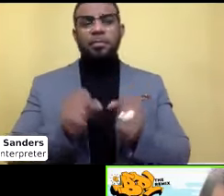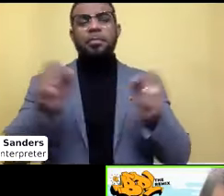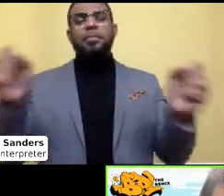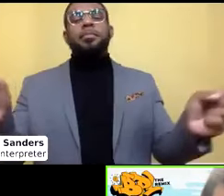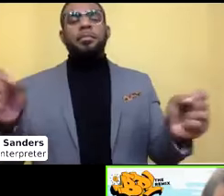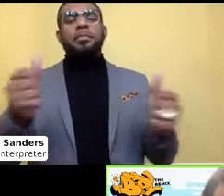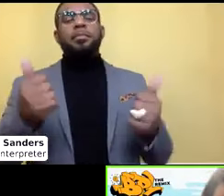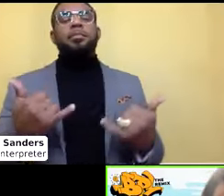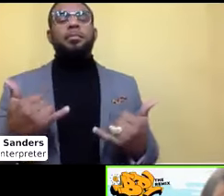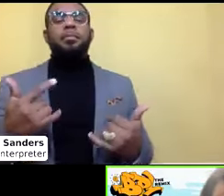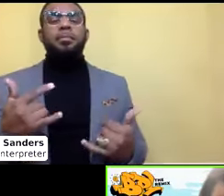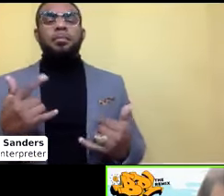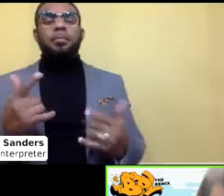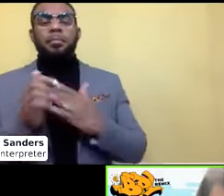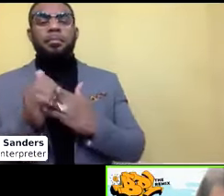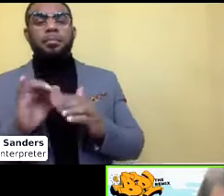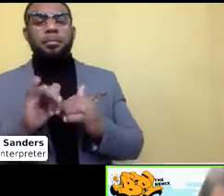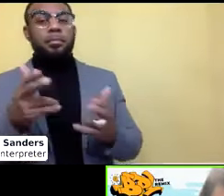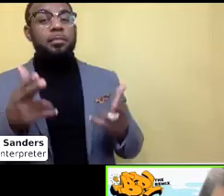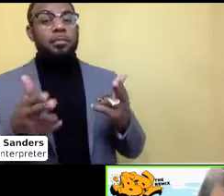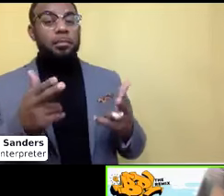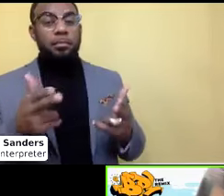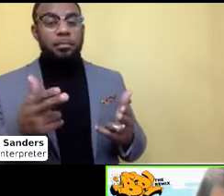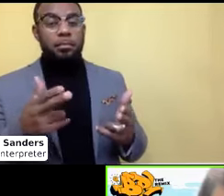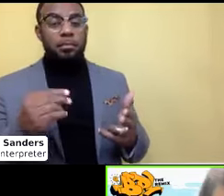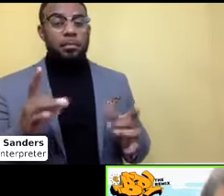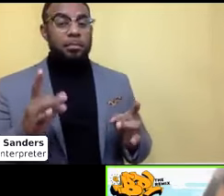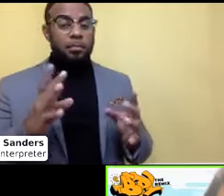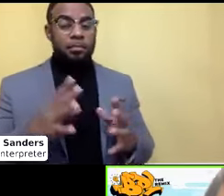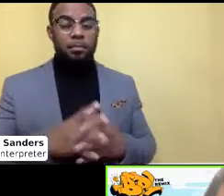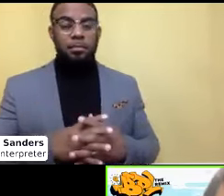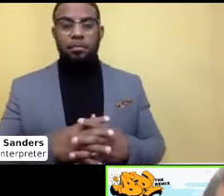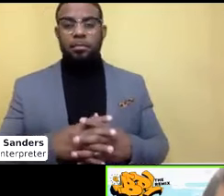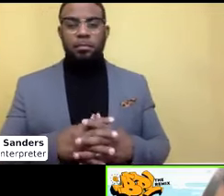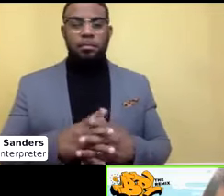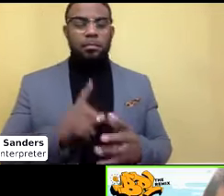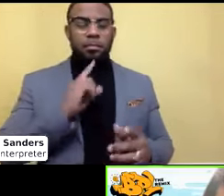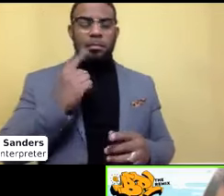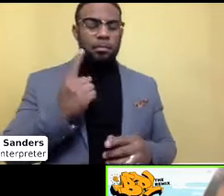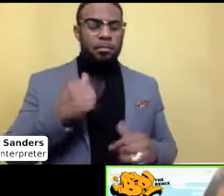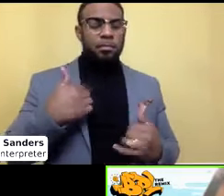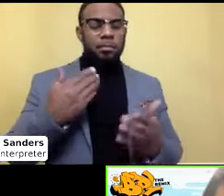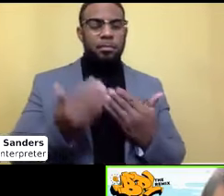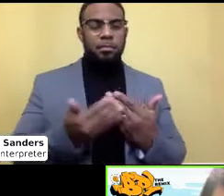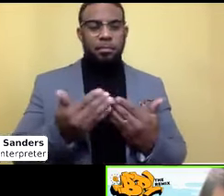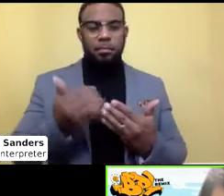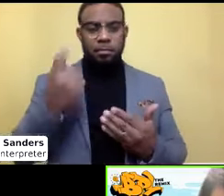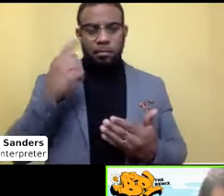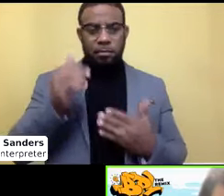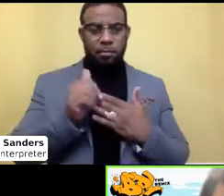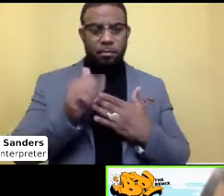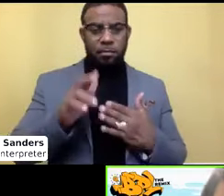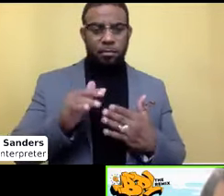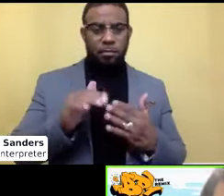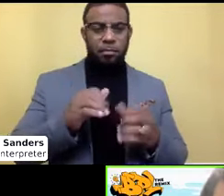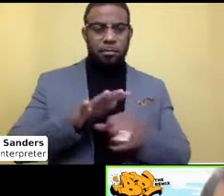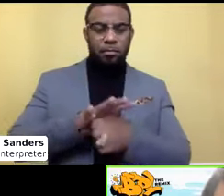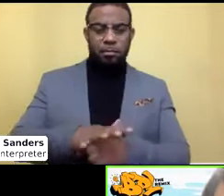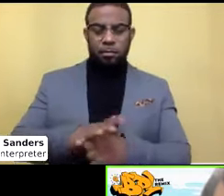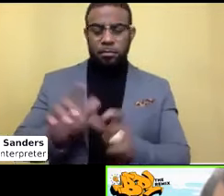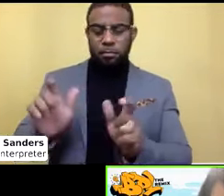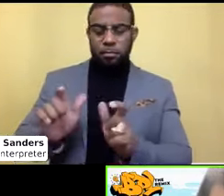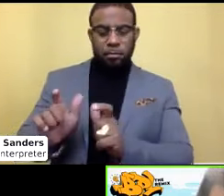existing leadership without guns and violence. It's always been easier for leadership to suppress